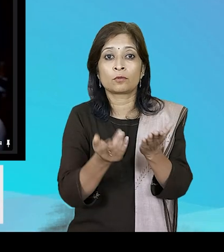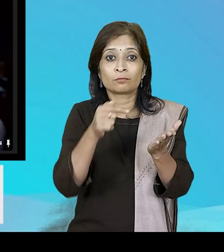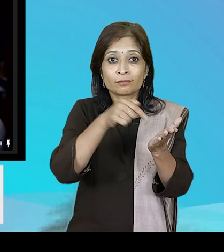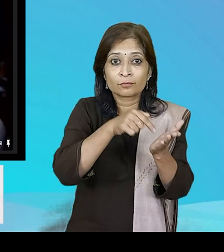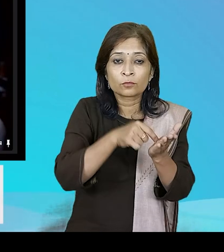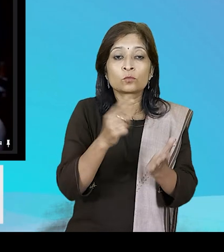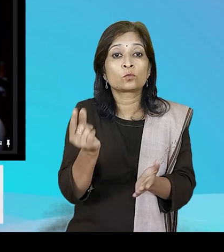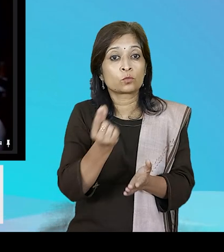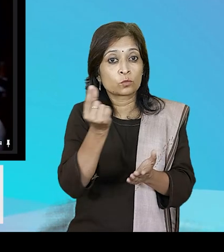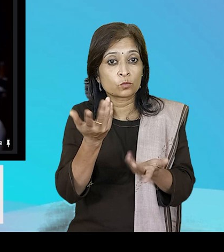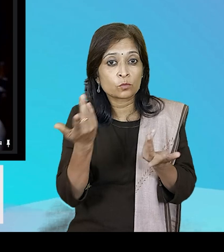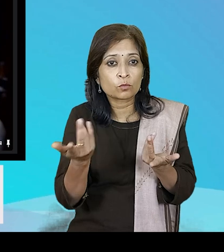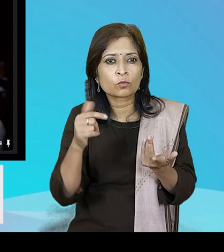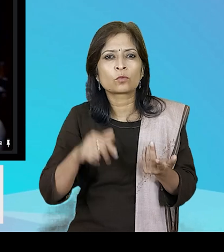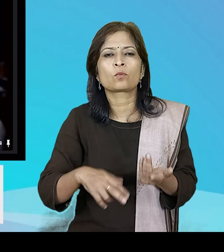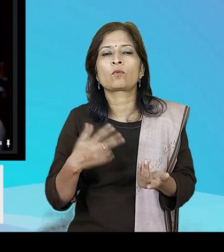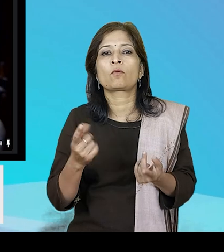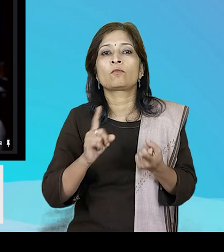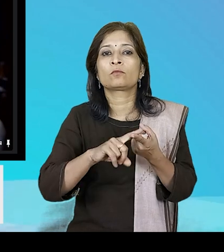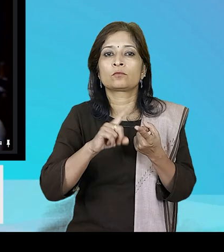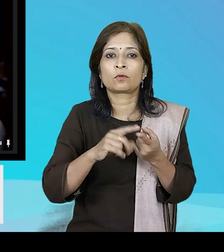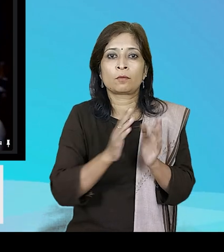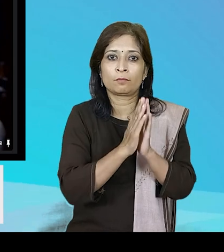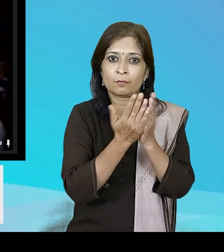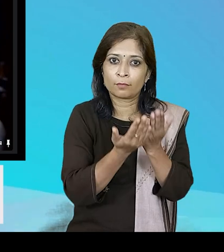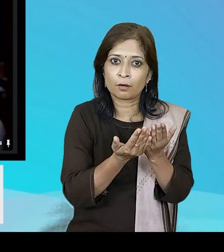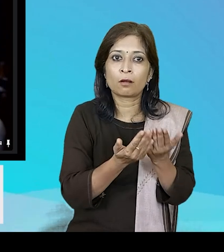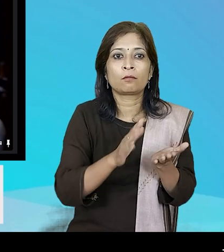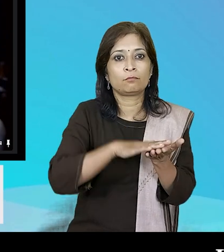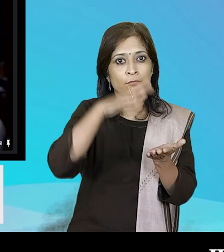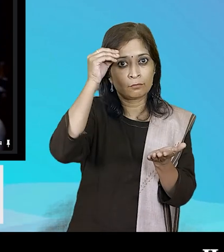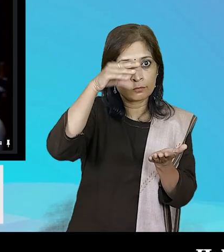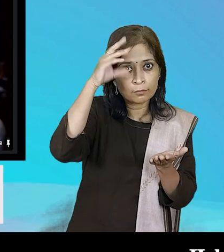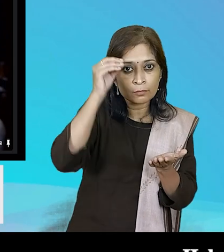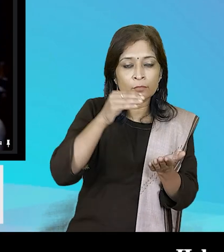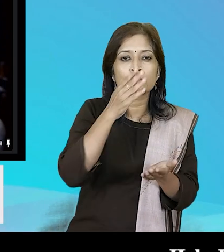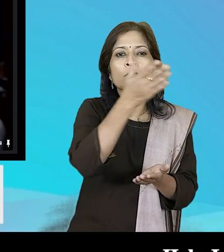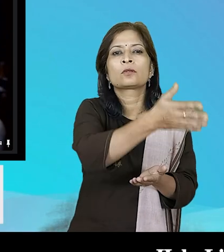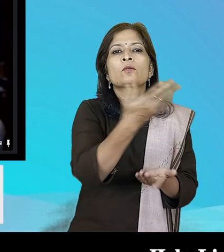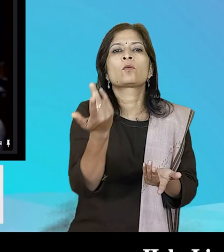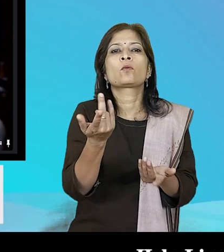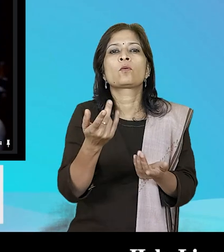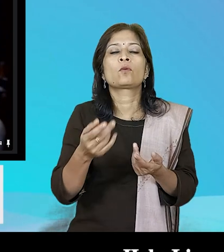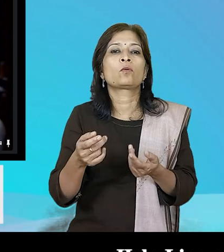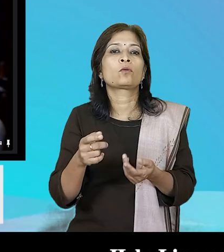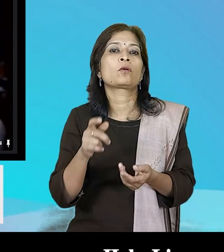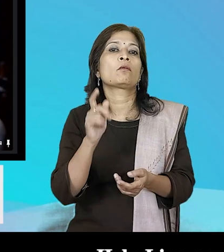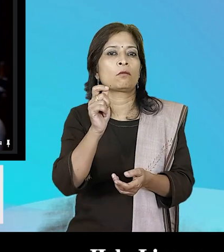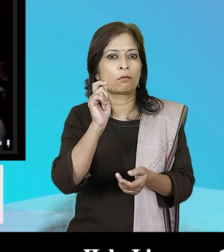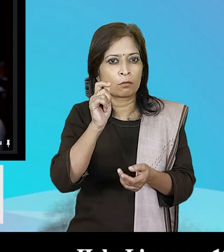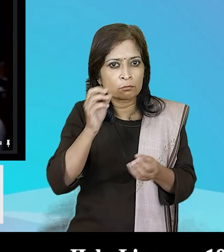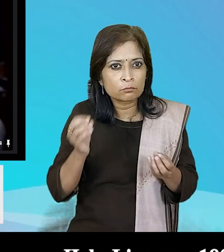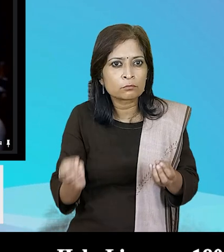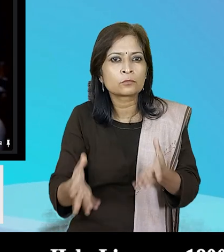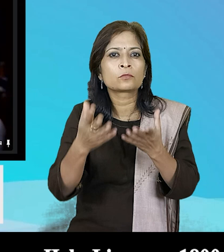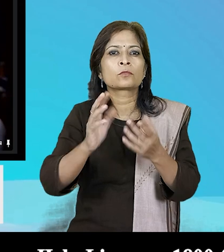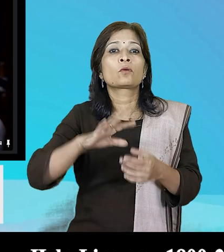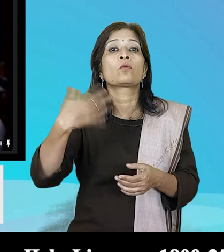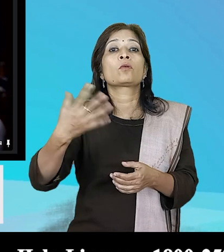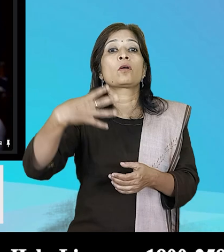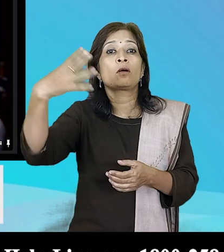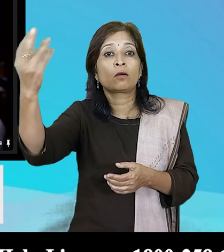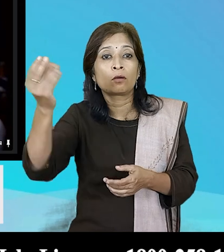it to go pursue studies outside. Then they are undertaking startups in India. They're using it to